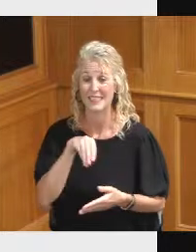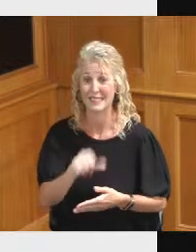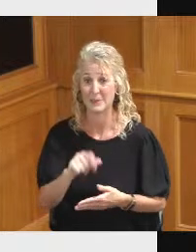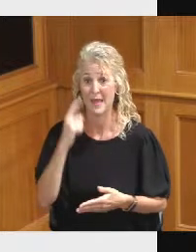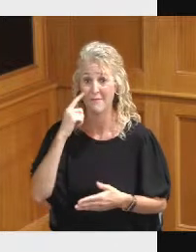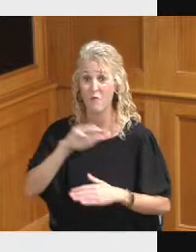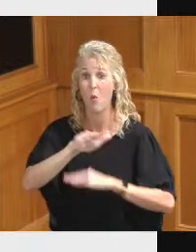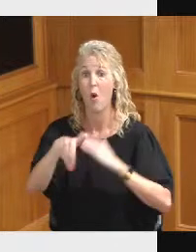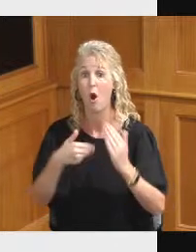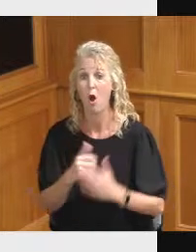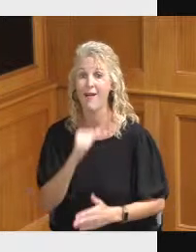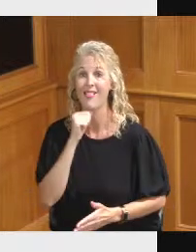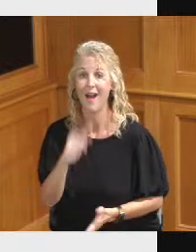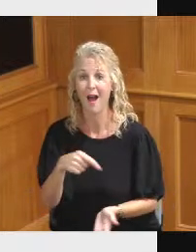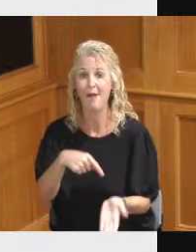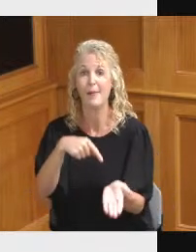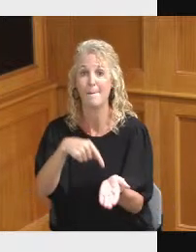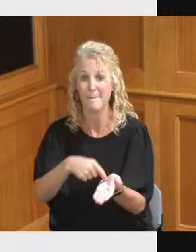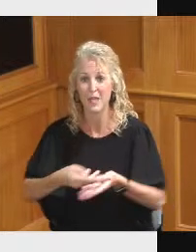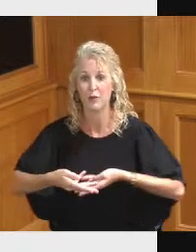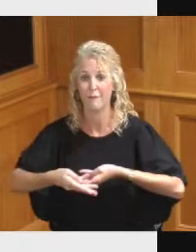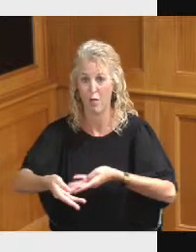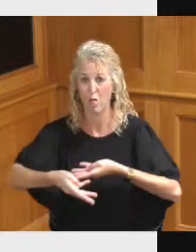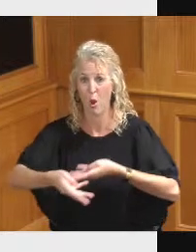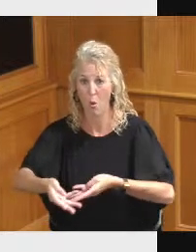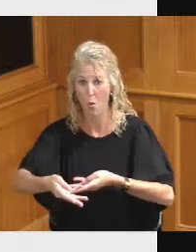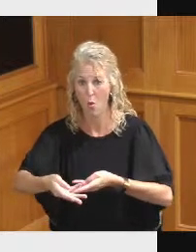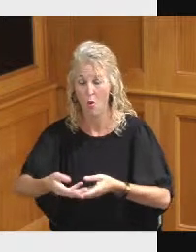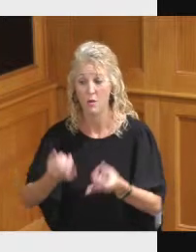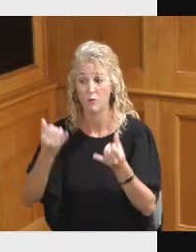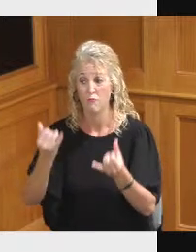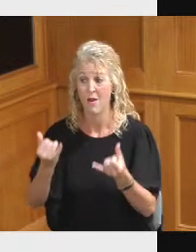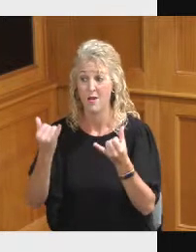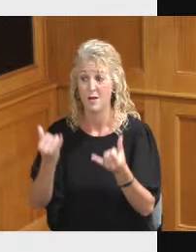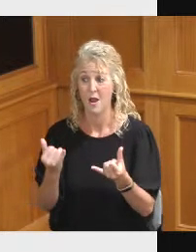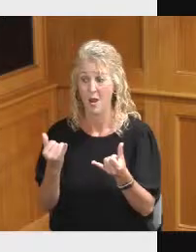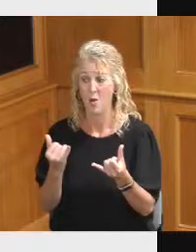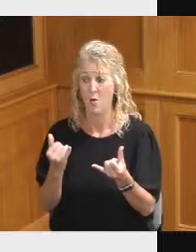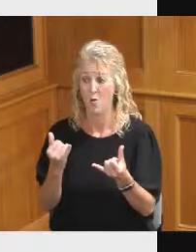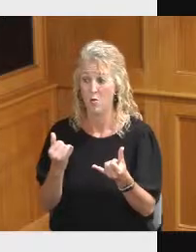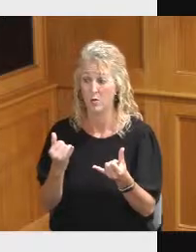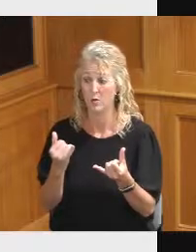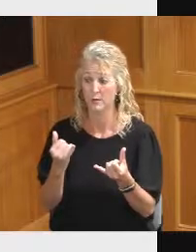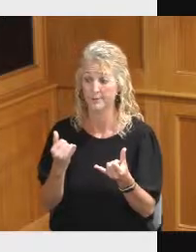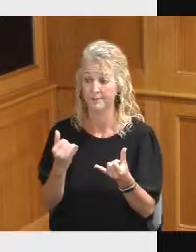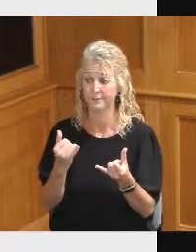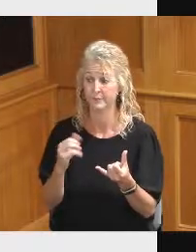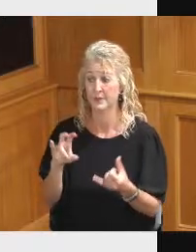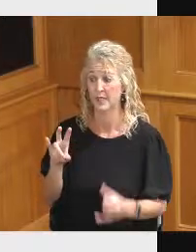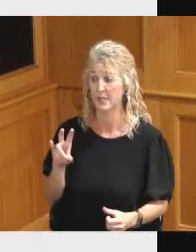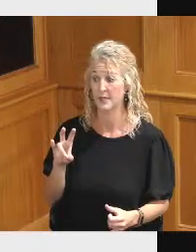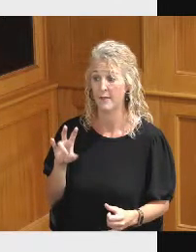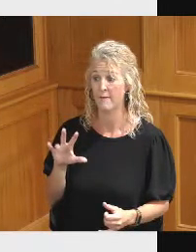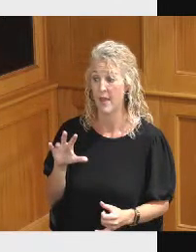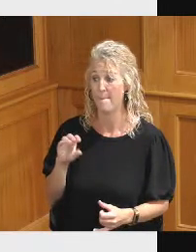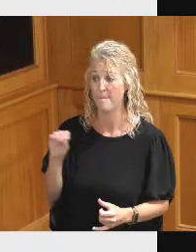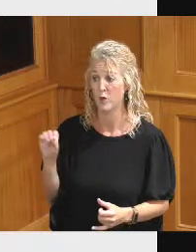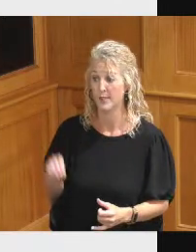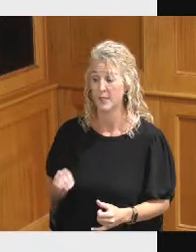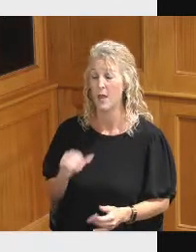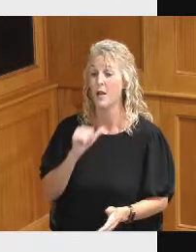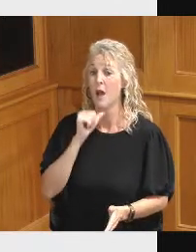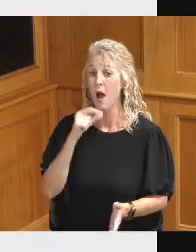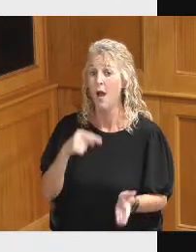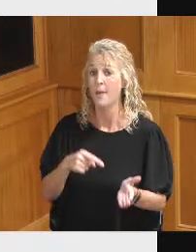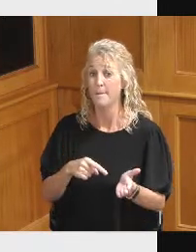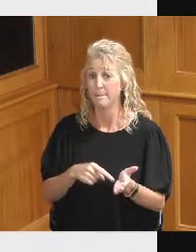the unbilled flow from each of those customers. And the current allocation has 75% of that unbilled